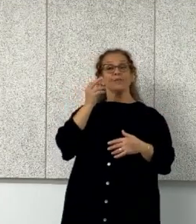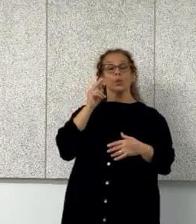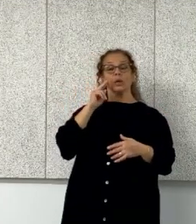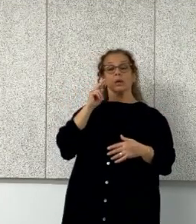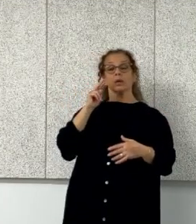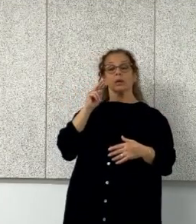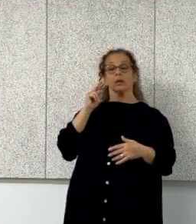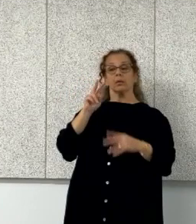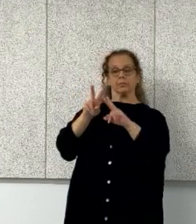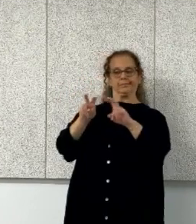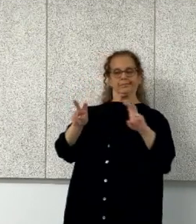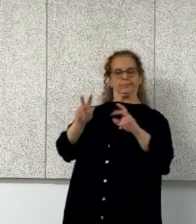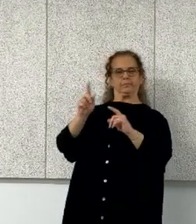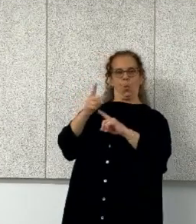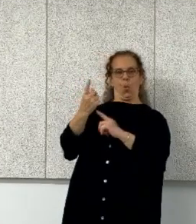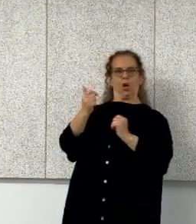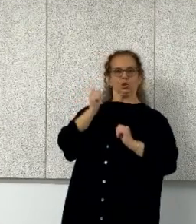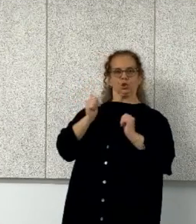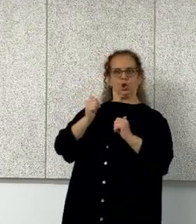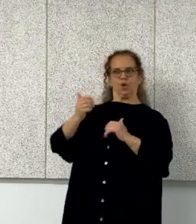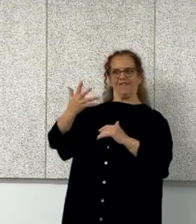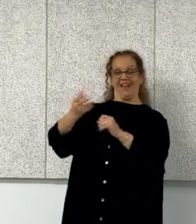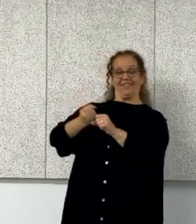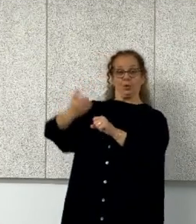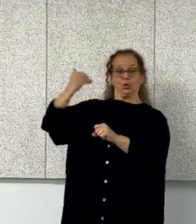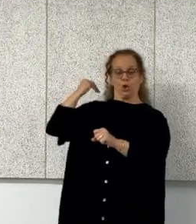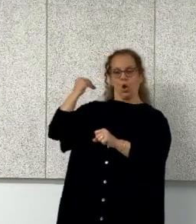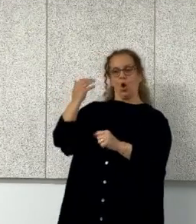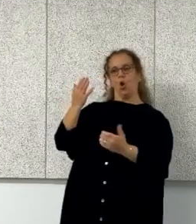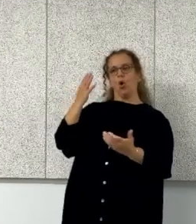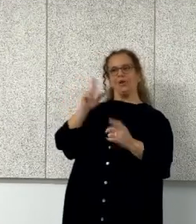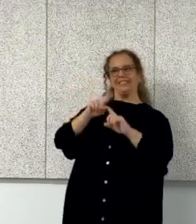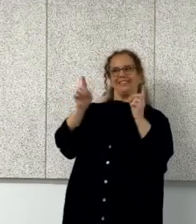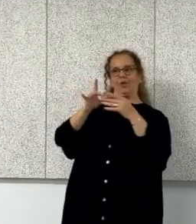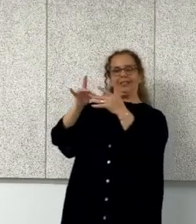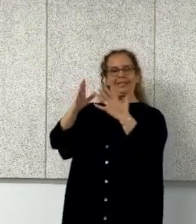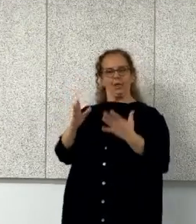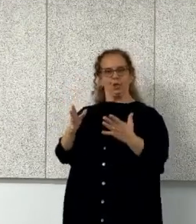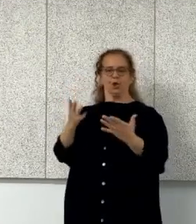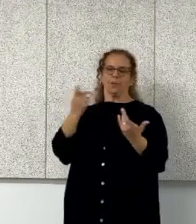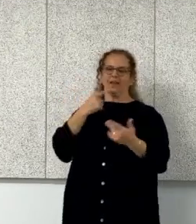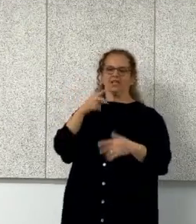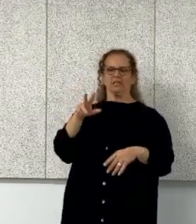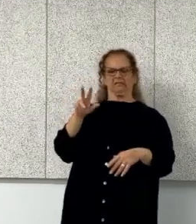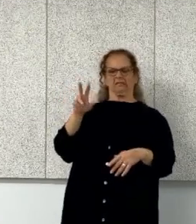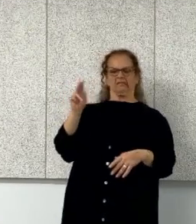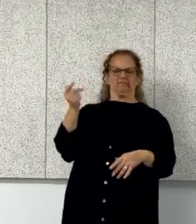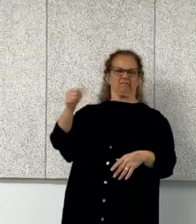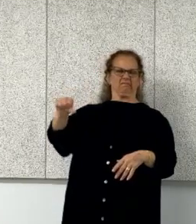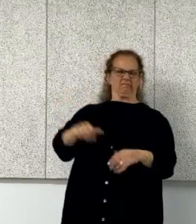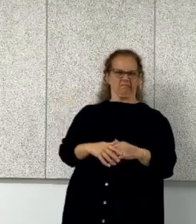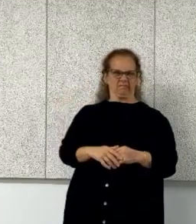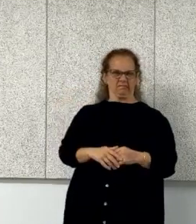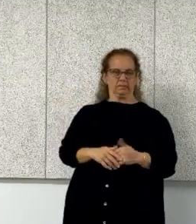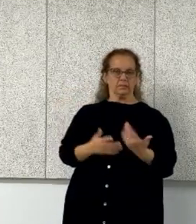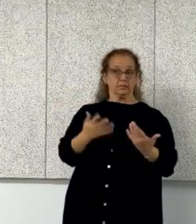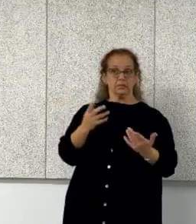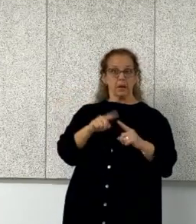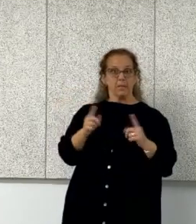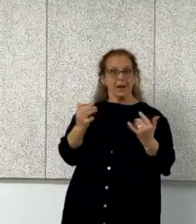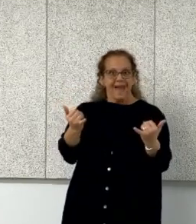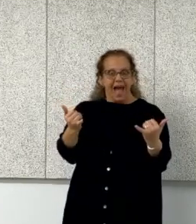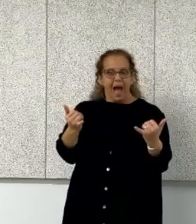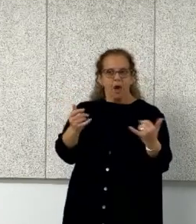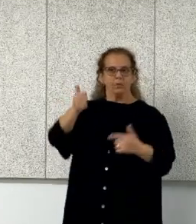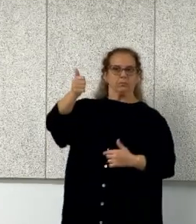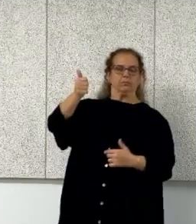ago under a different leader, we might have very well just said, play just wasn't that good. Play just wasn't good. and that's frankly